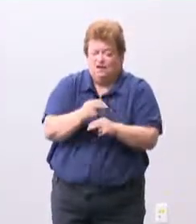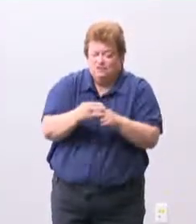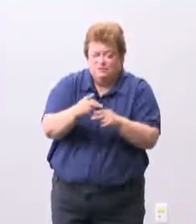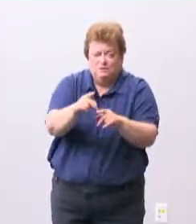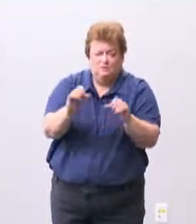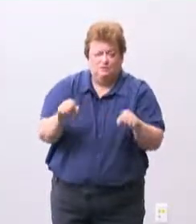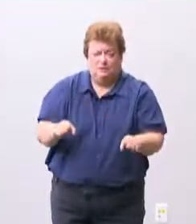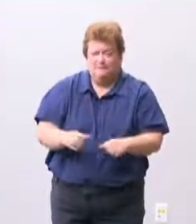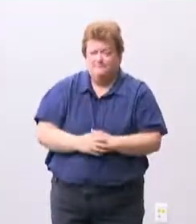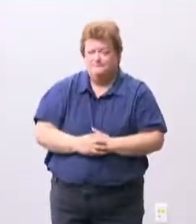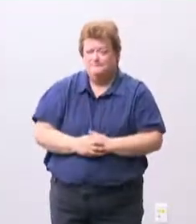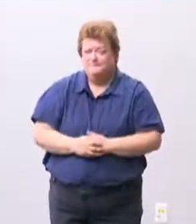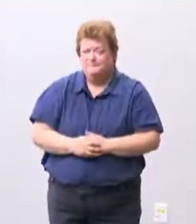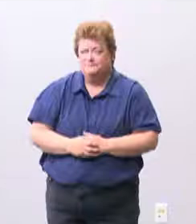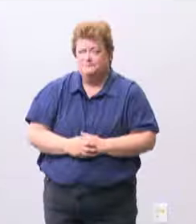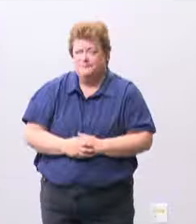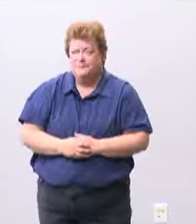possible.